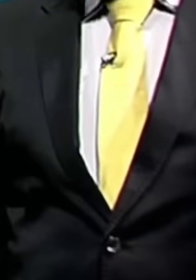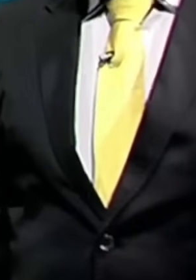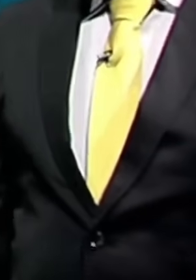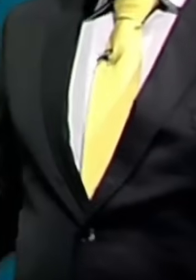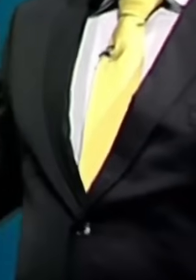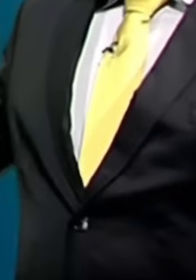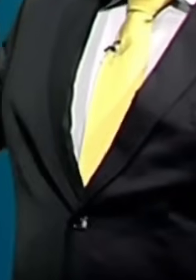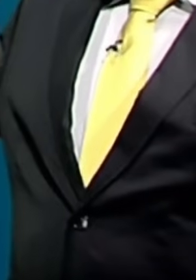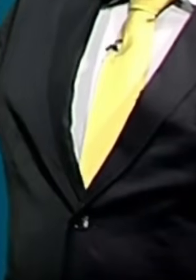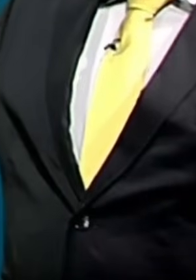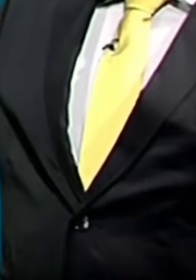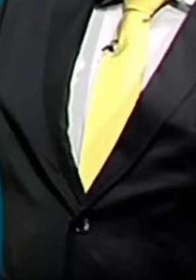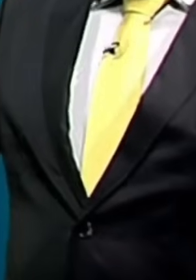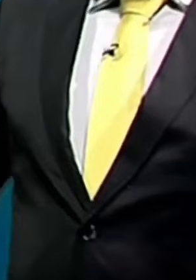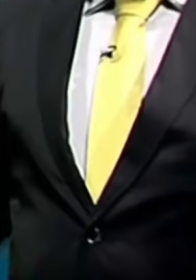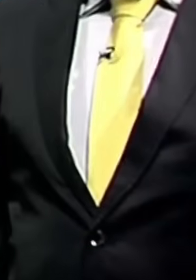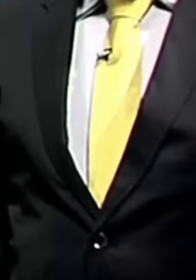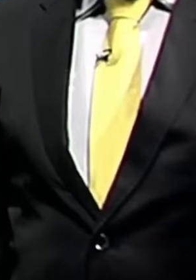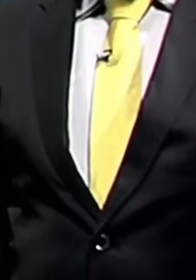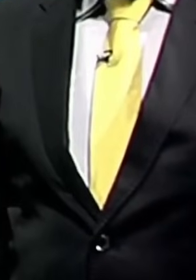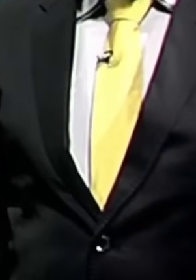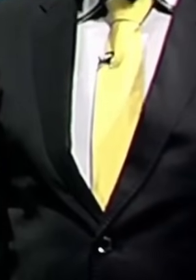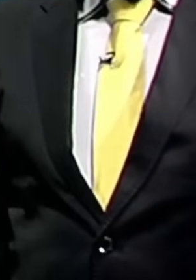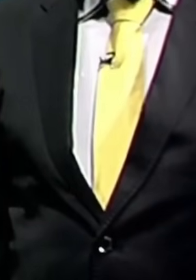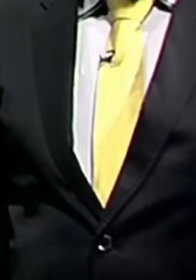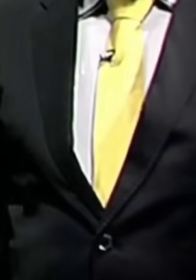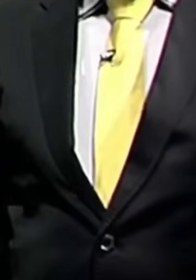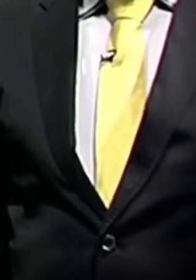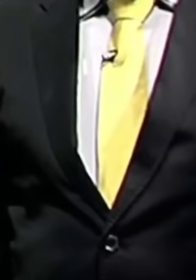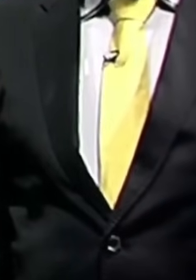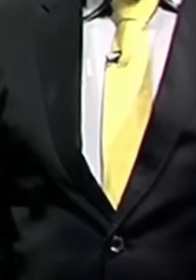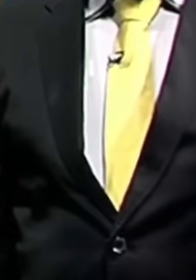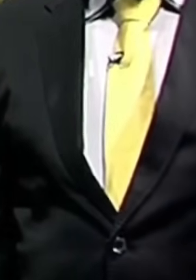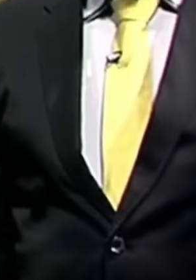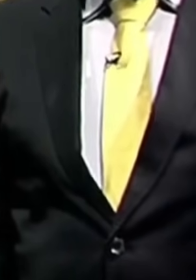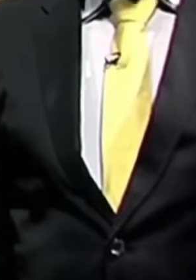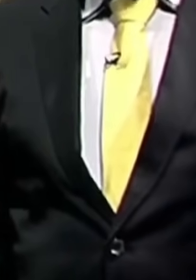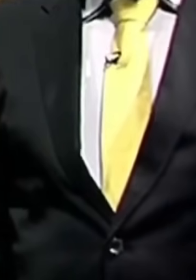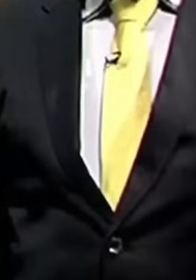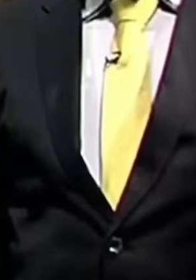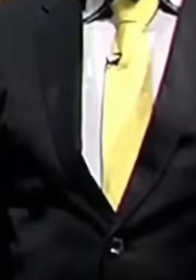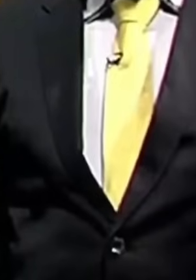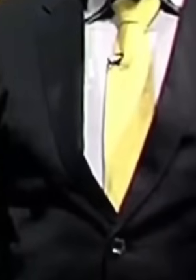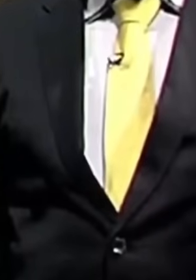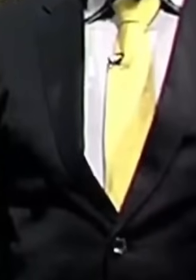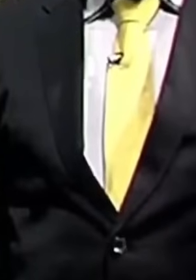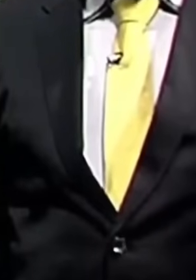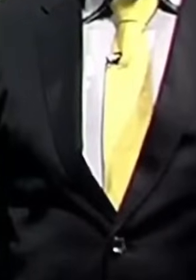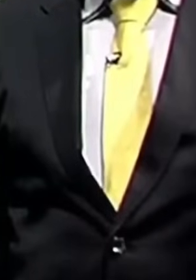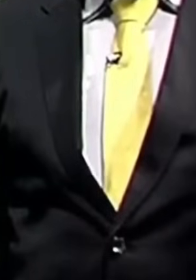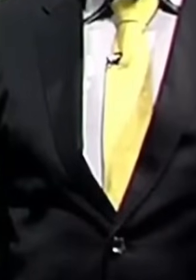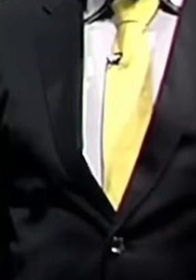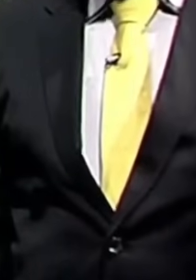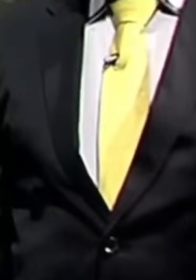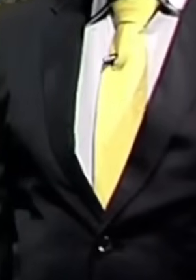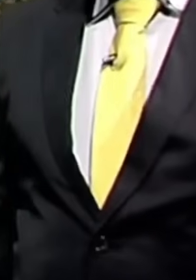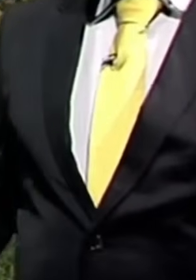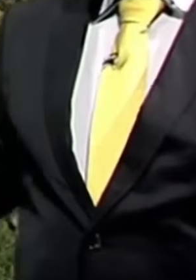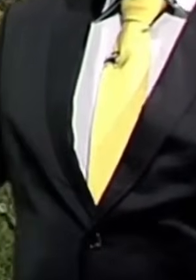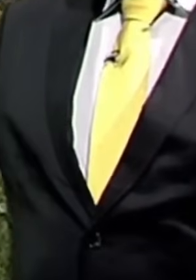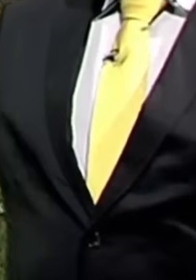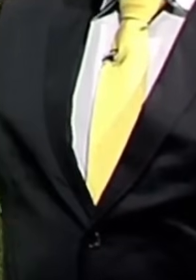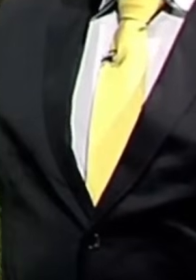Leboya go fitla mane dikaolong tse bophirima tsa province ya Leboya bophirima mme ha re shebile ka kwano ka province ya Gauteng ka lwela romela maemo a tleng a futfutumetse tla fitla